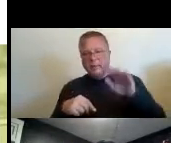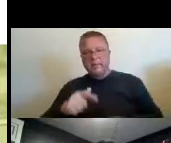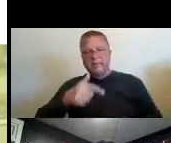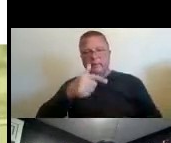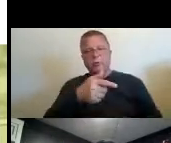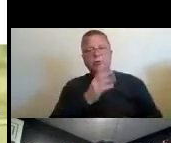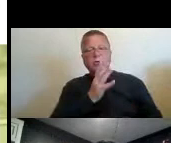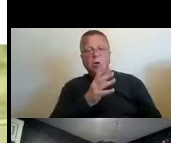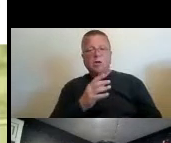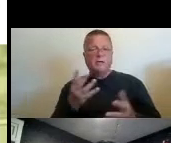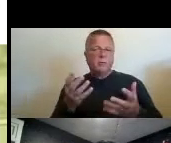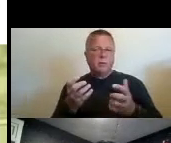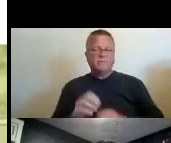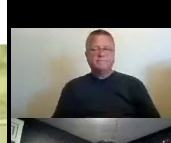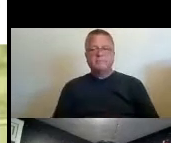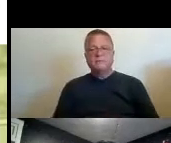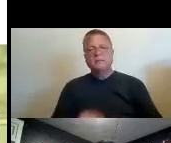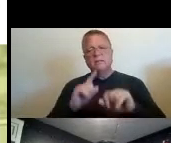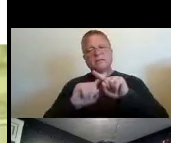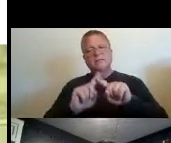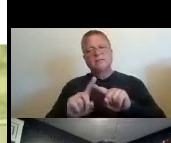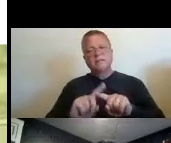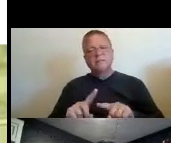But there are a number of different